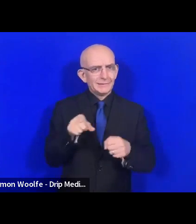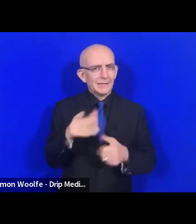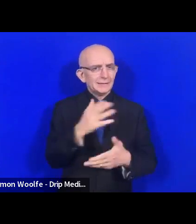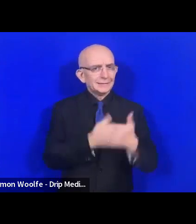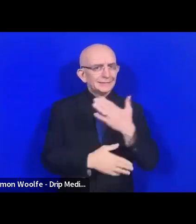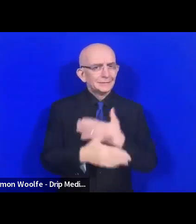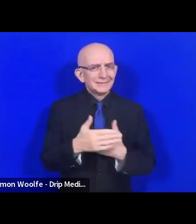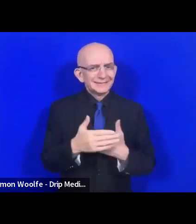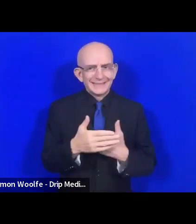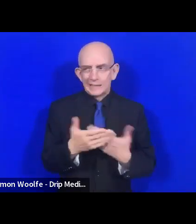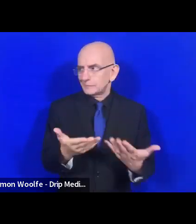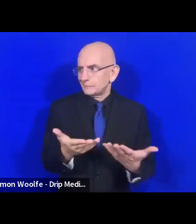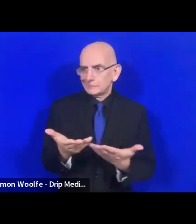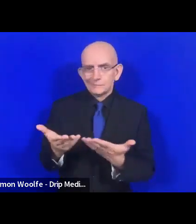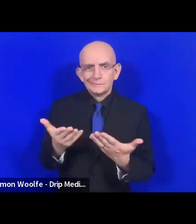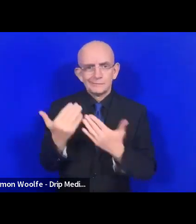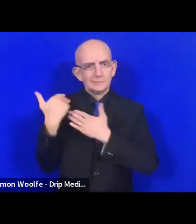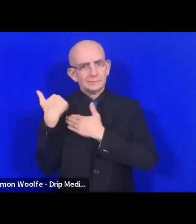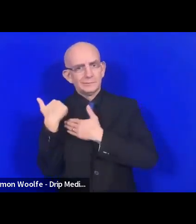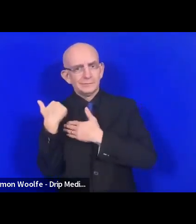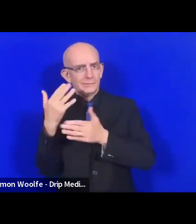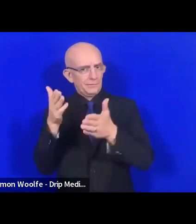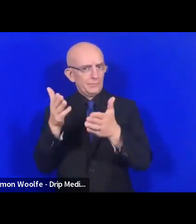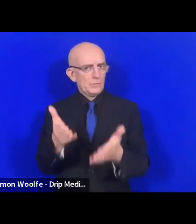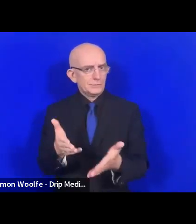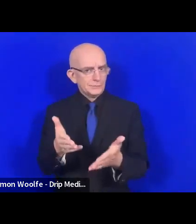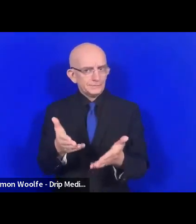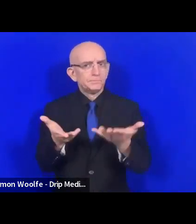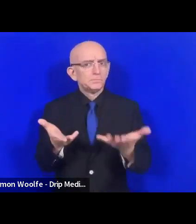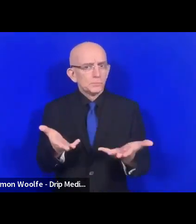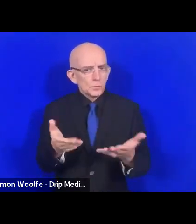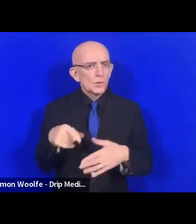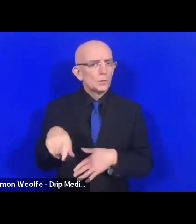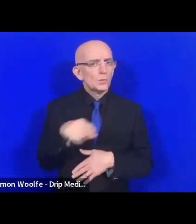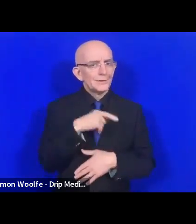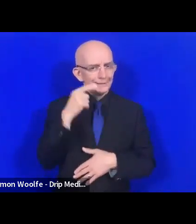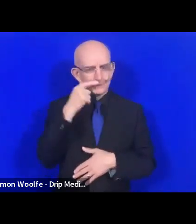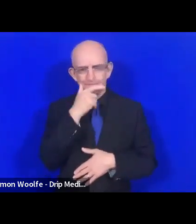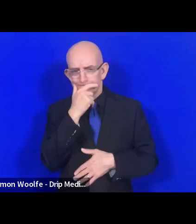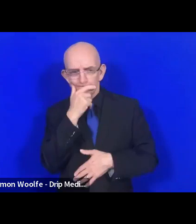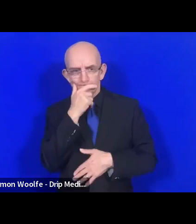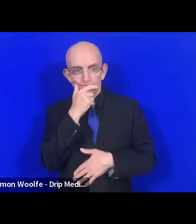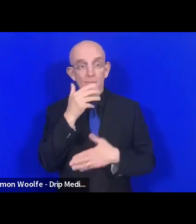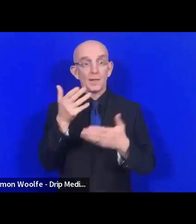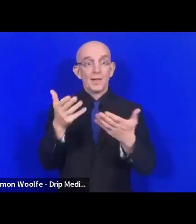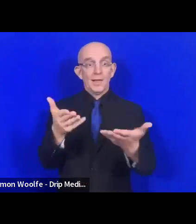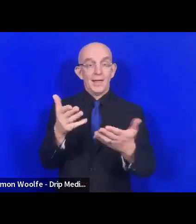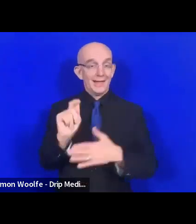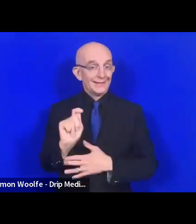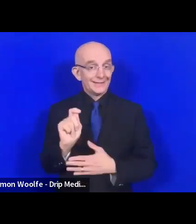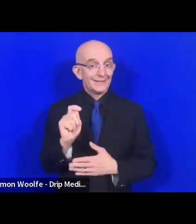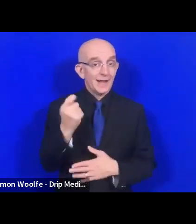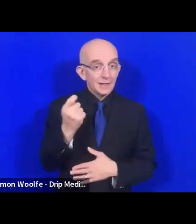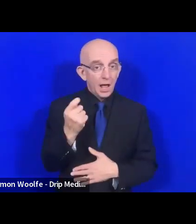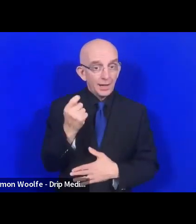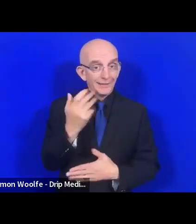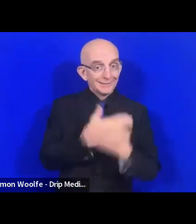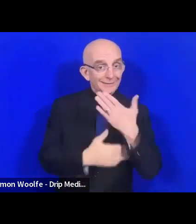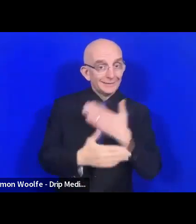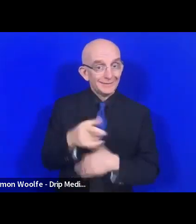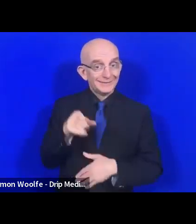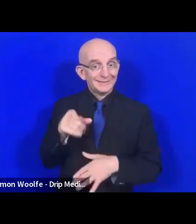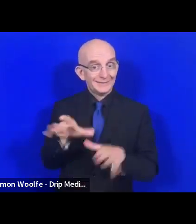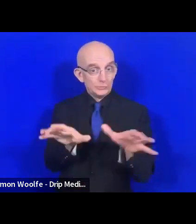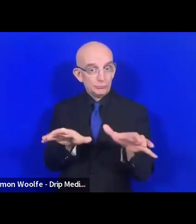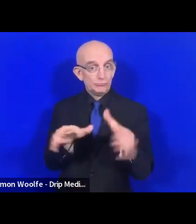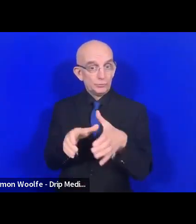sent them a few options of people that we had worked with in the past, and then they conducted their own